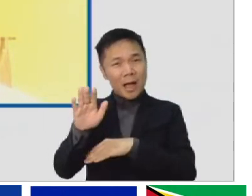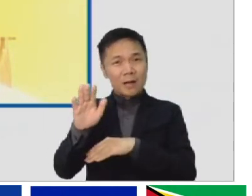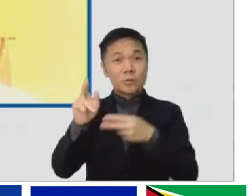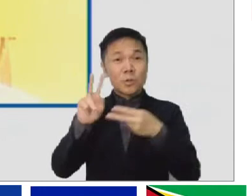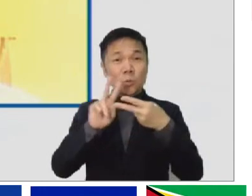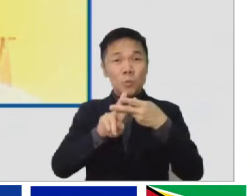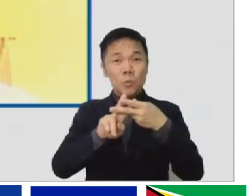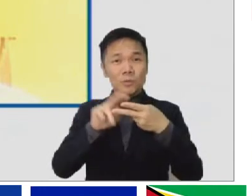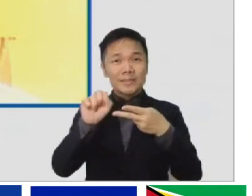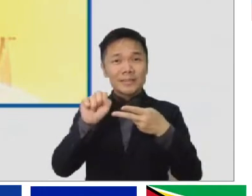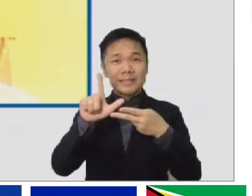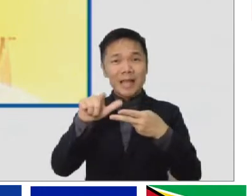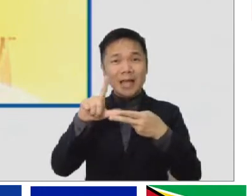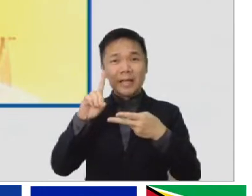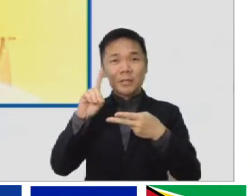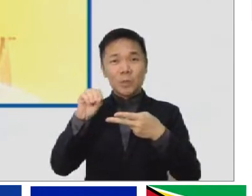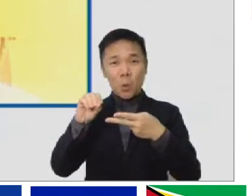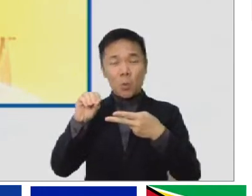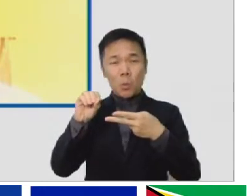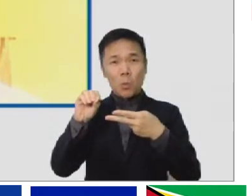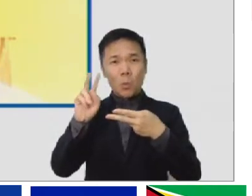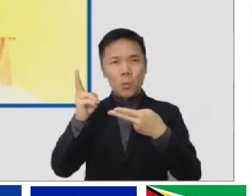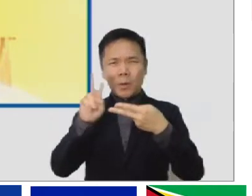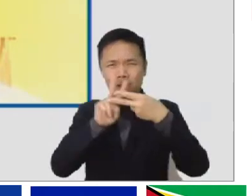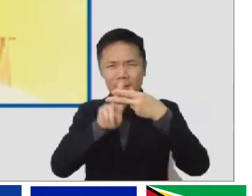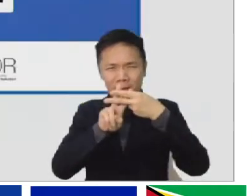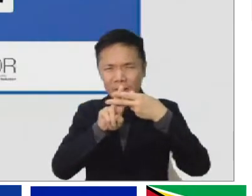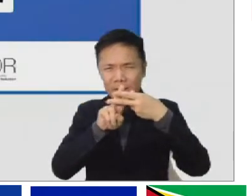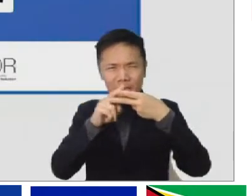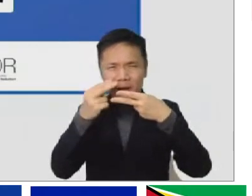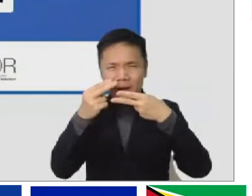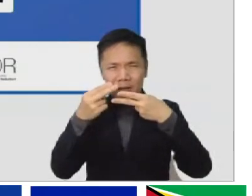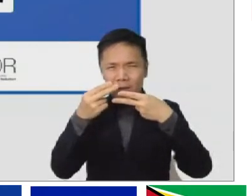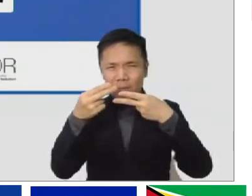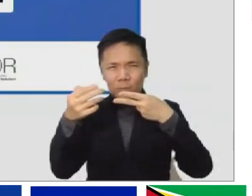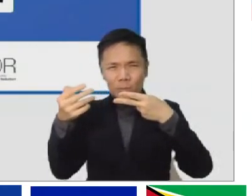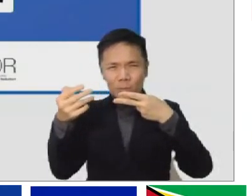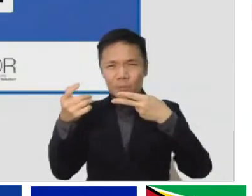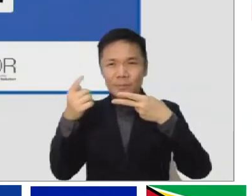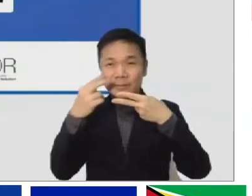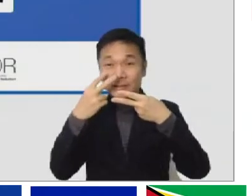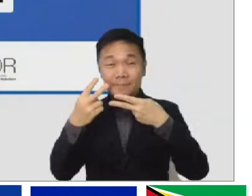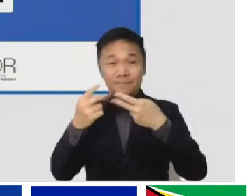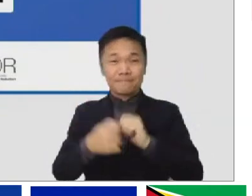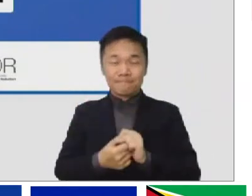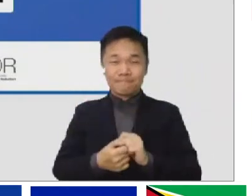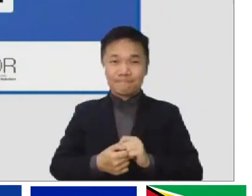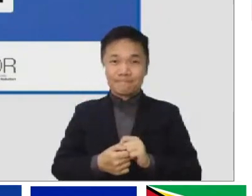the 2021 part of it. Claro, Alan.